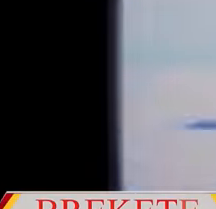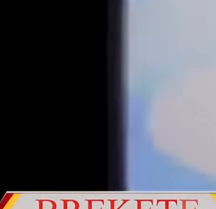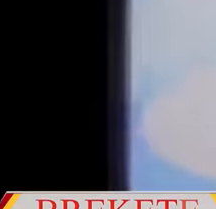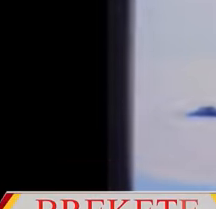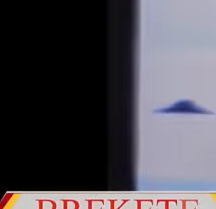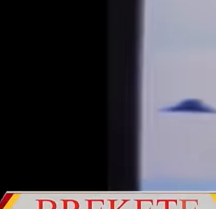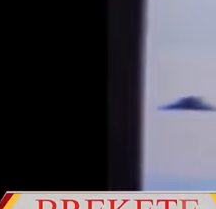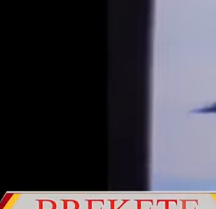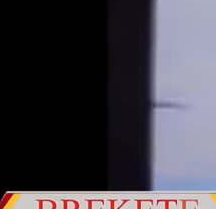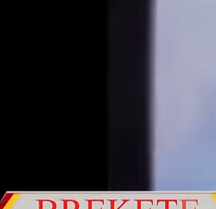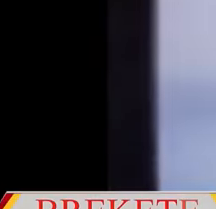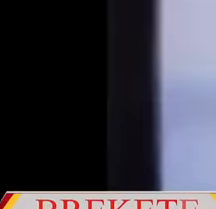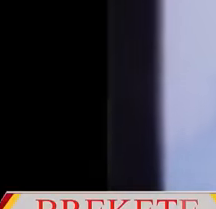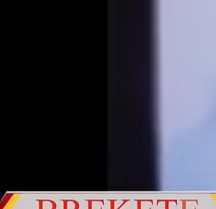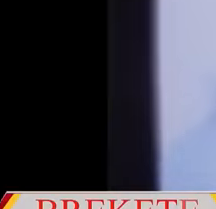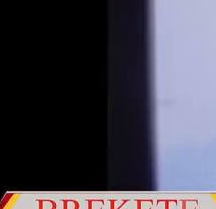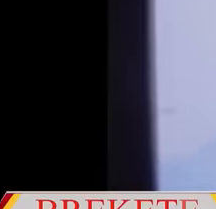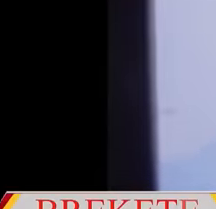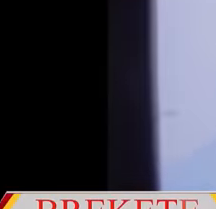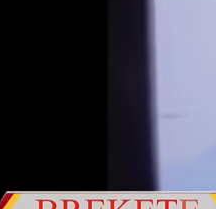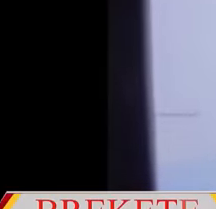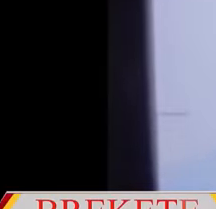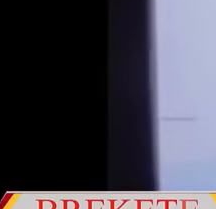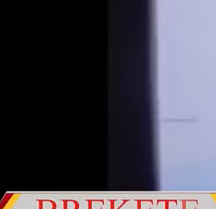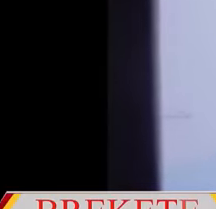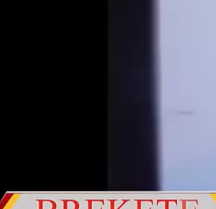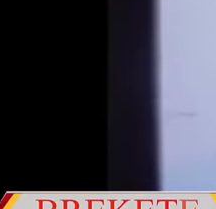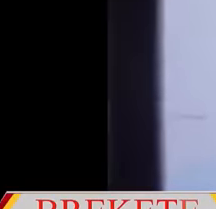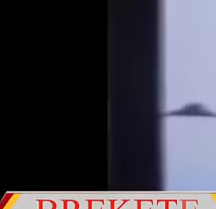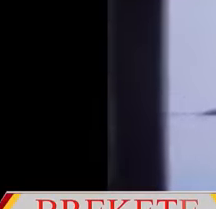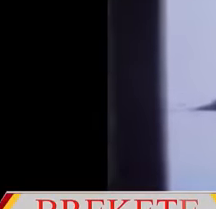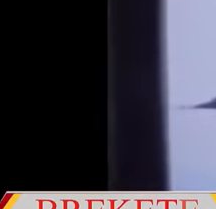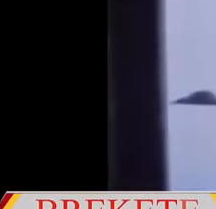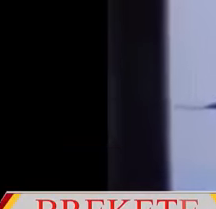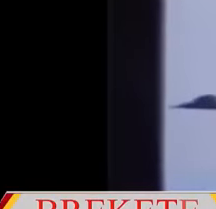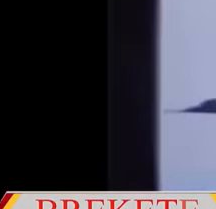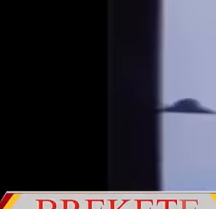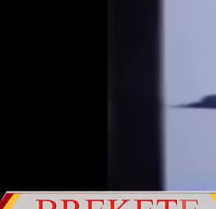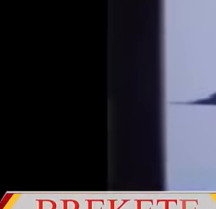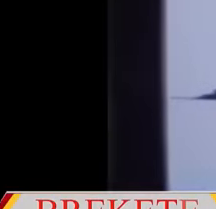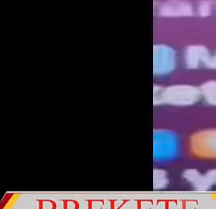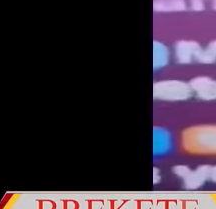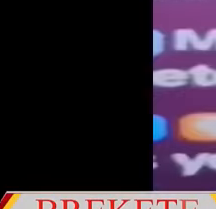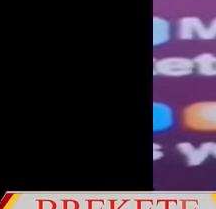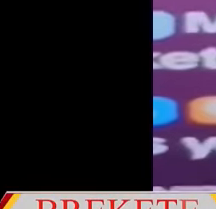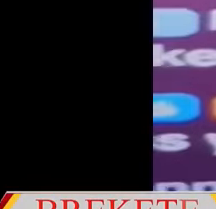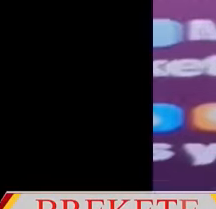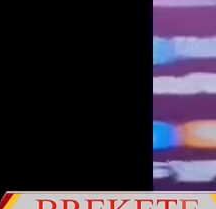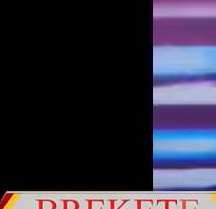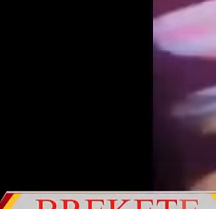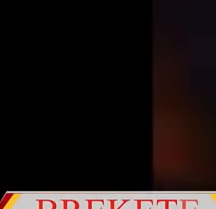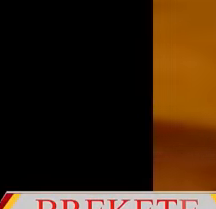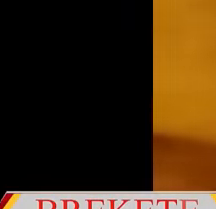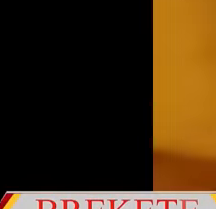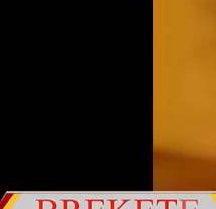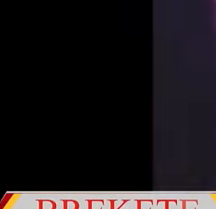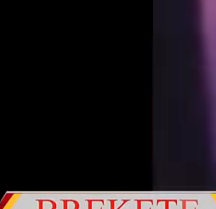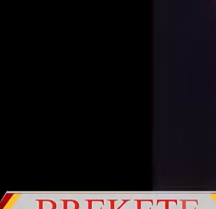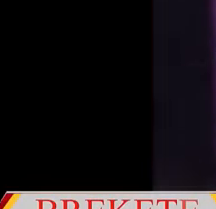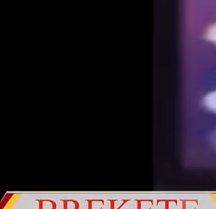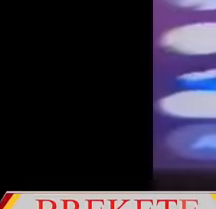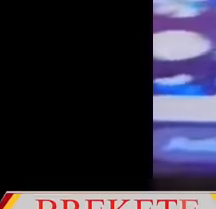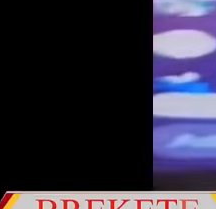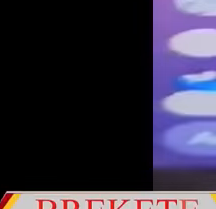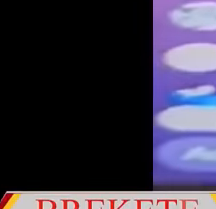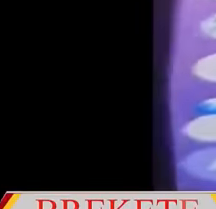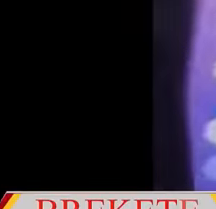me I should subscribe, I should stop spreading lies. And it is juicy. I should stop spreading lies about Brekete. Juicy